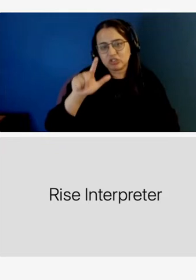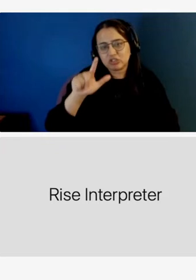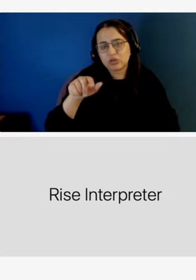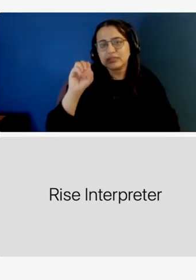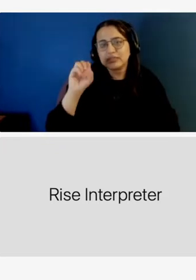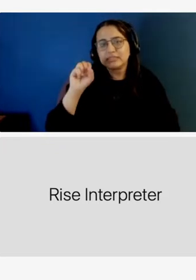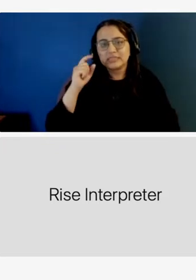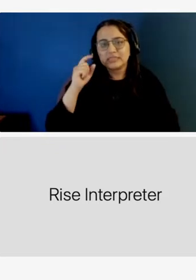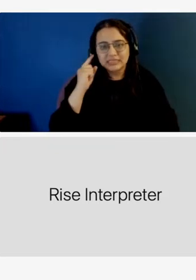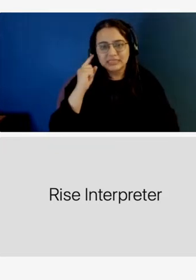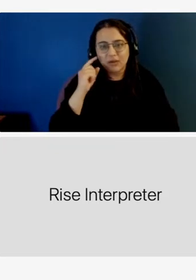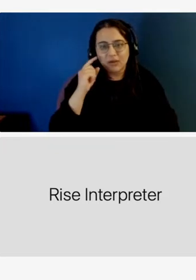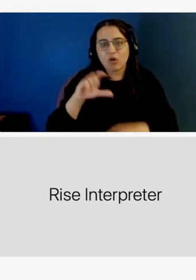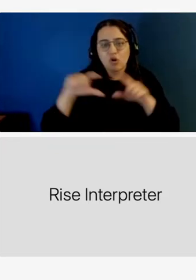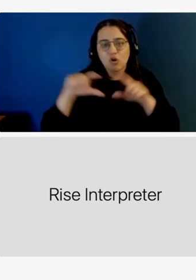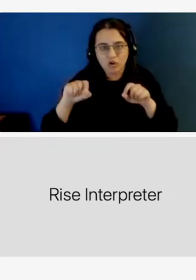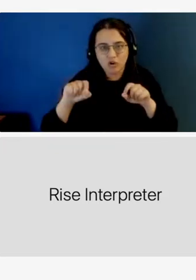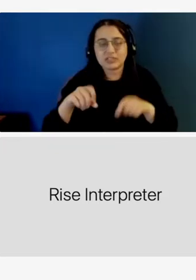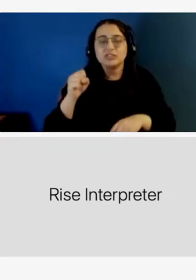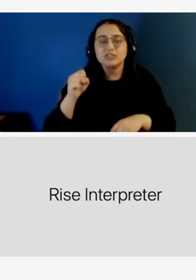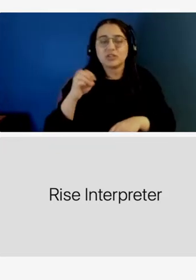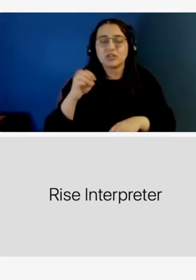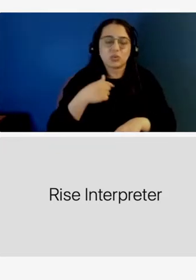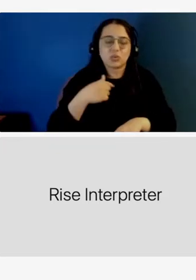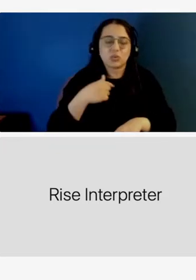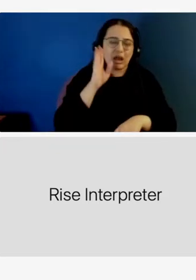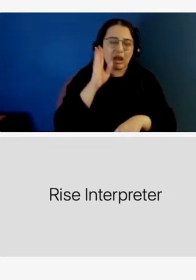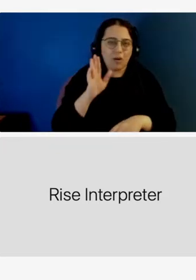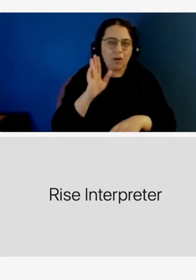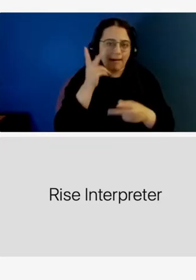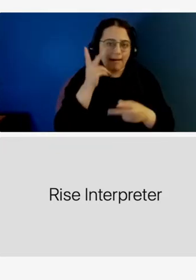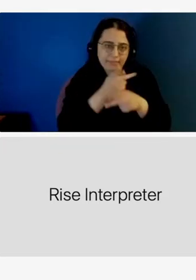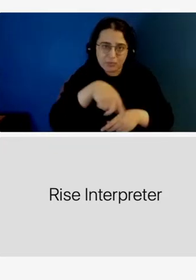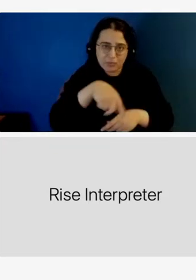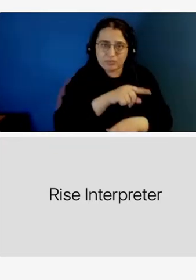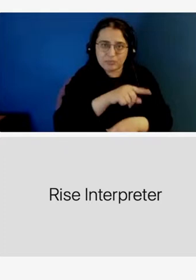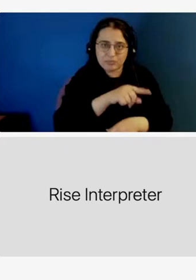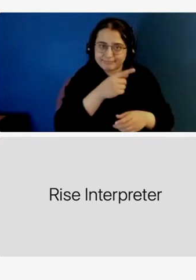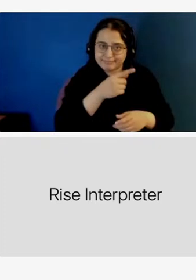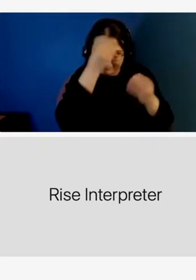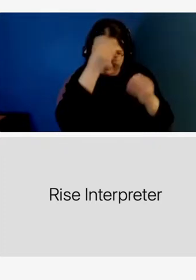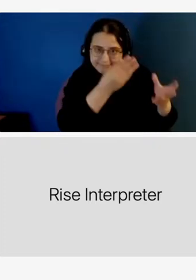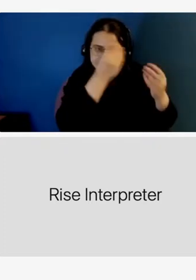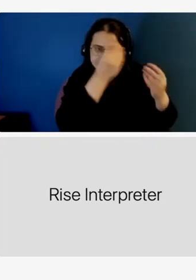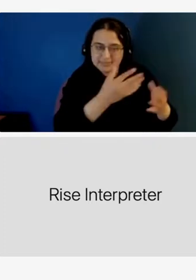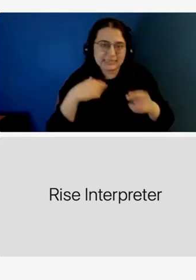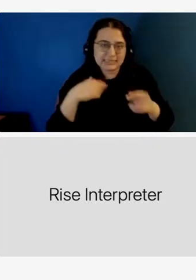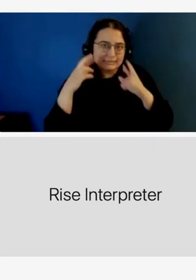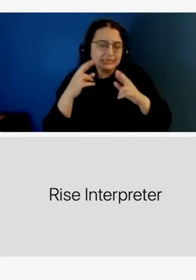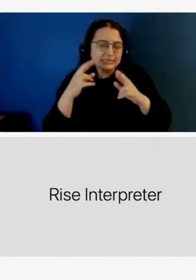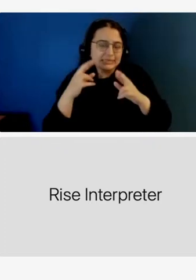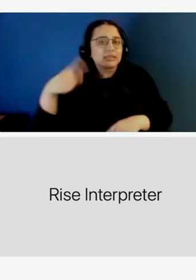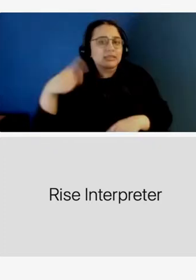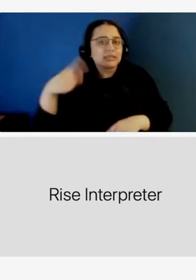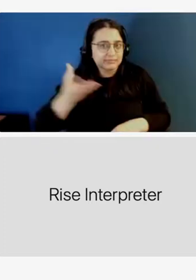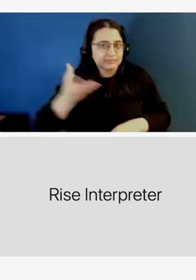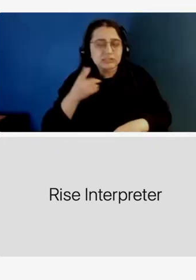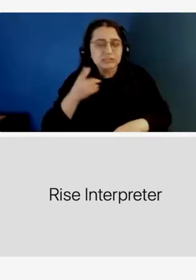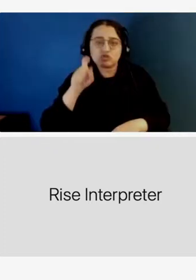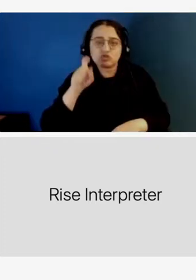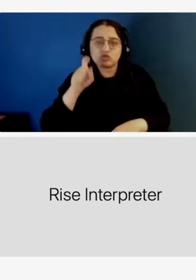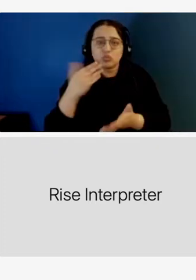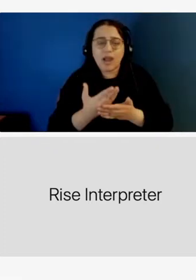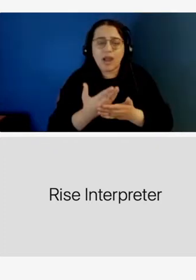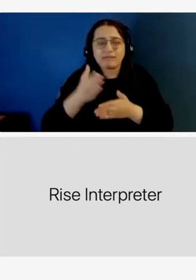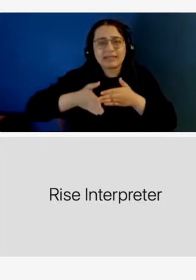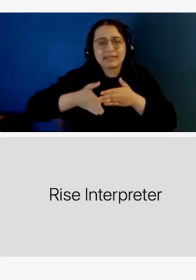board posted on the progress. I'll keep my fingers crossed. We're told that it should arrive at the end of April, but they've been telling us every month